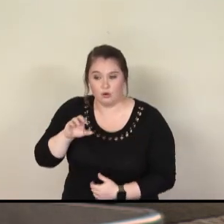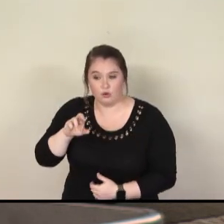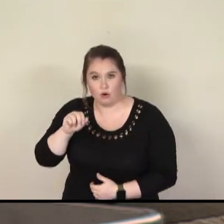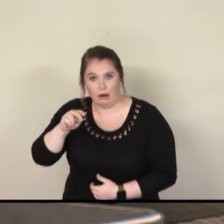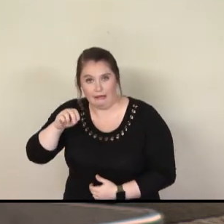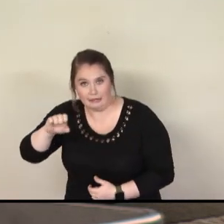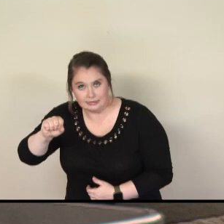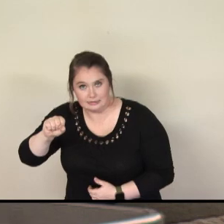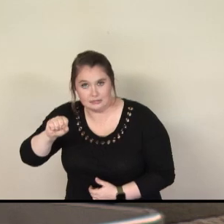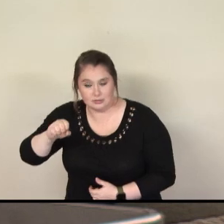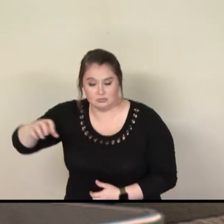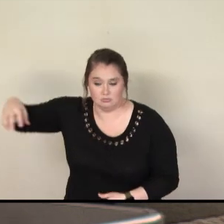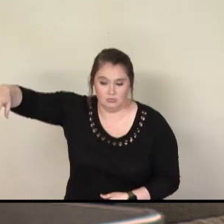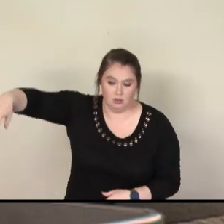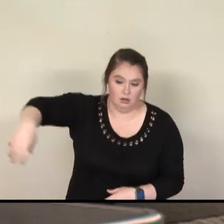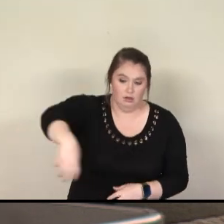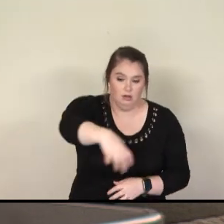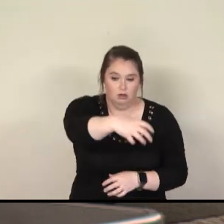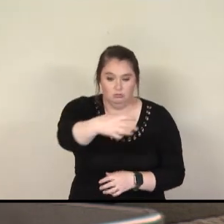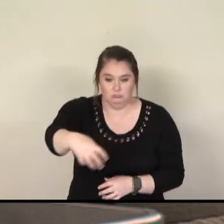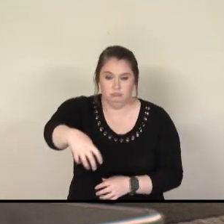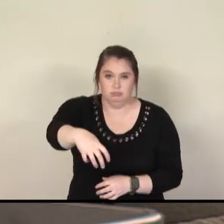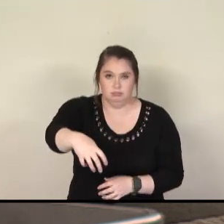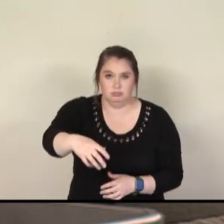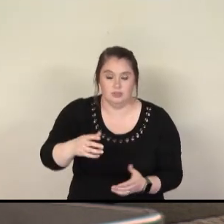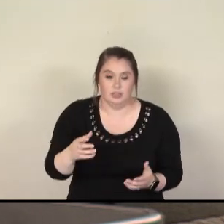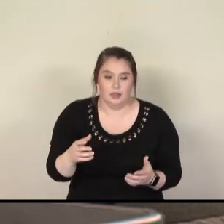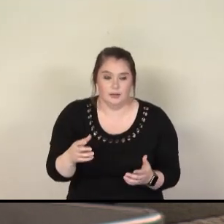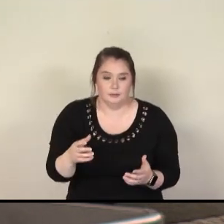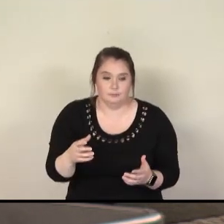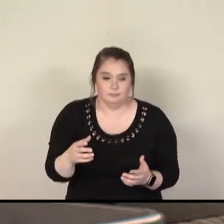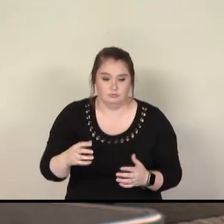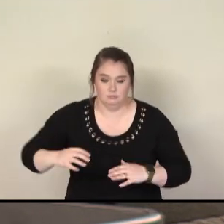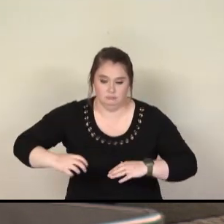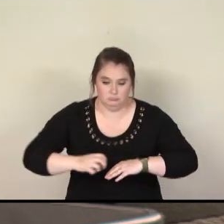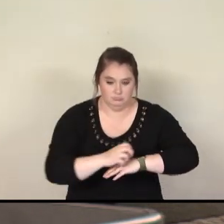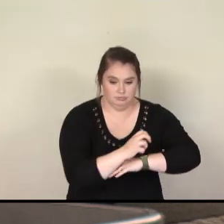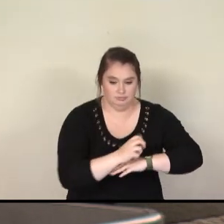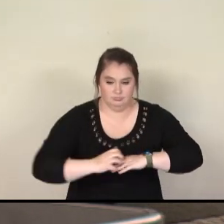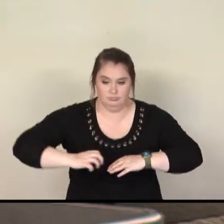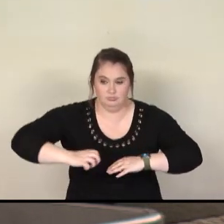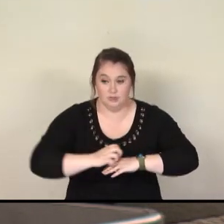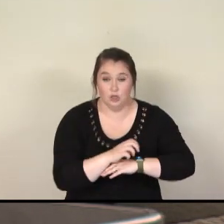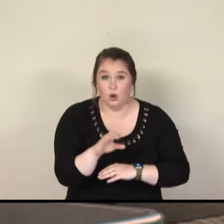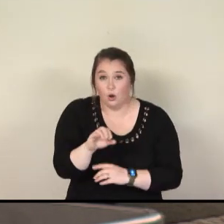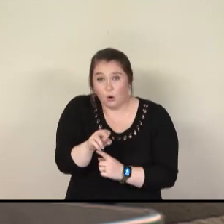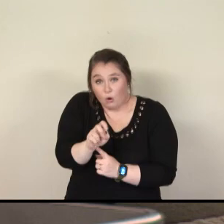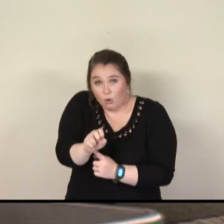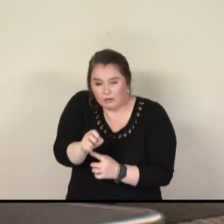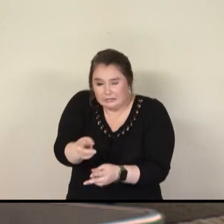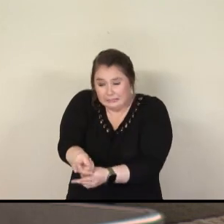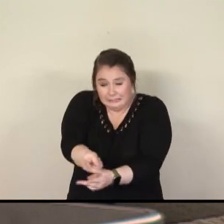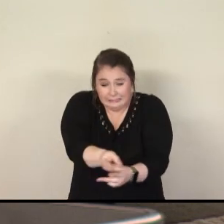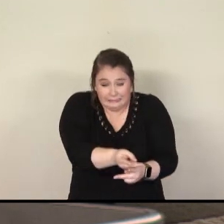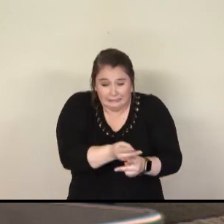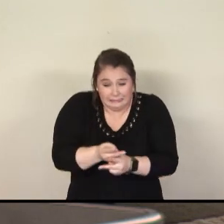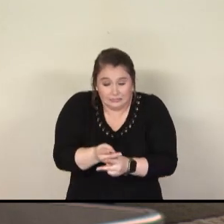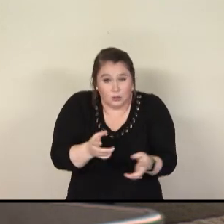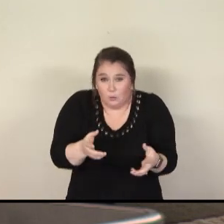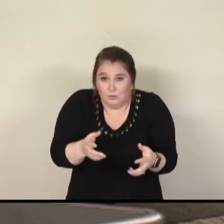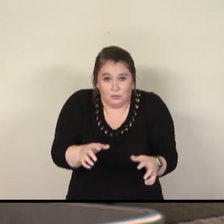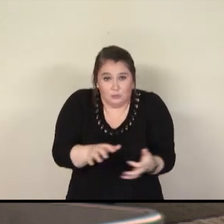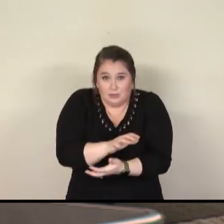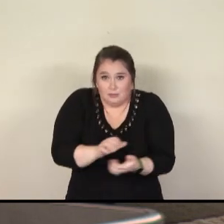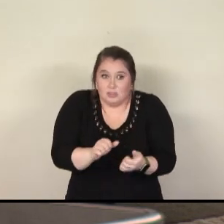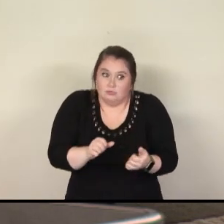it, lots of equipment rolling over it, and though Corps is taking precautions not to damage it, it could be